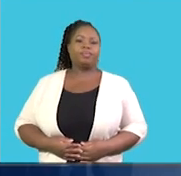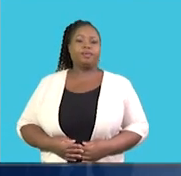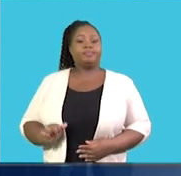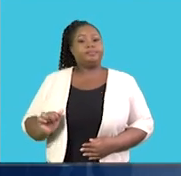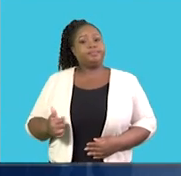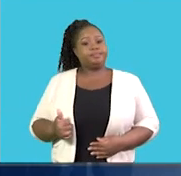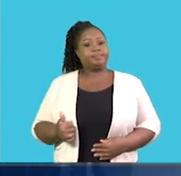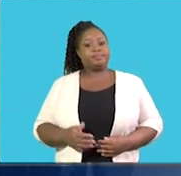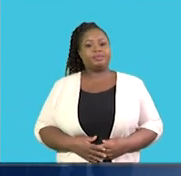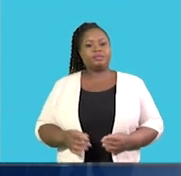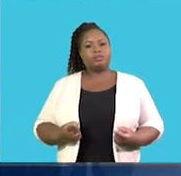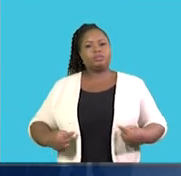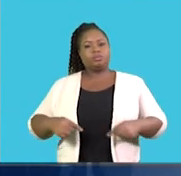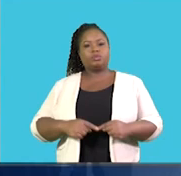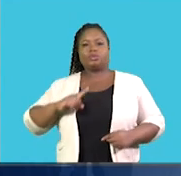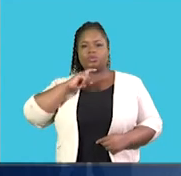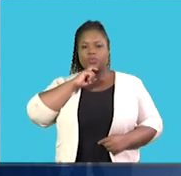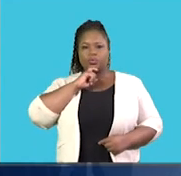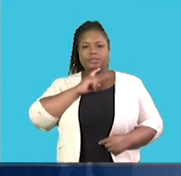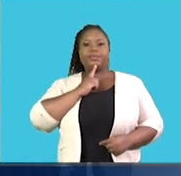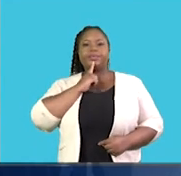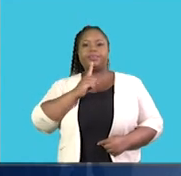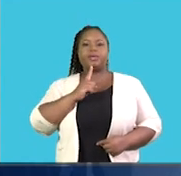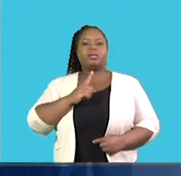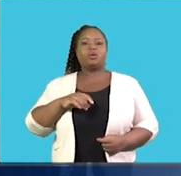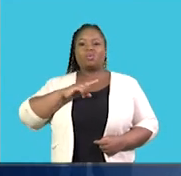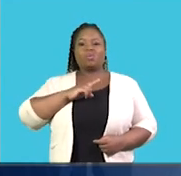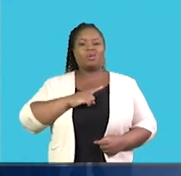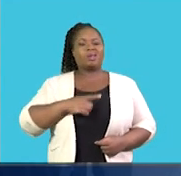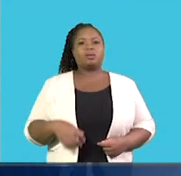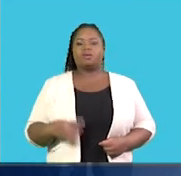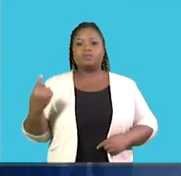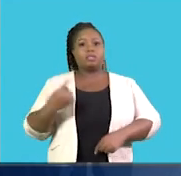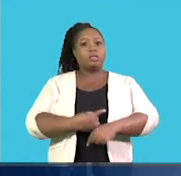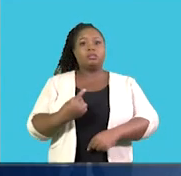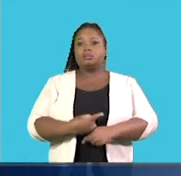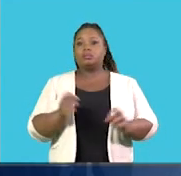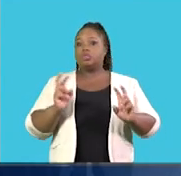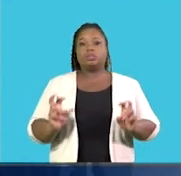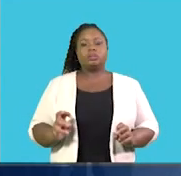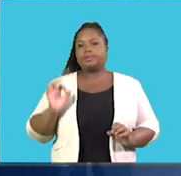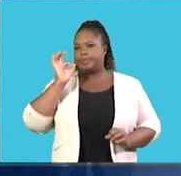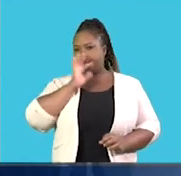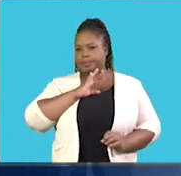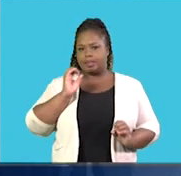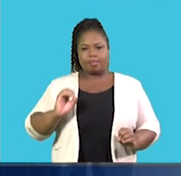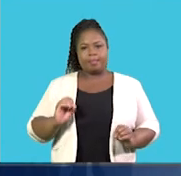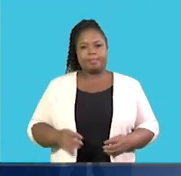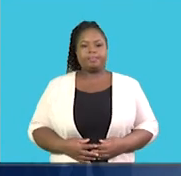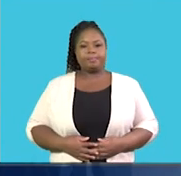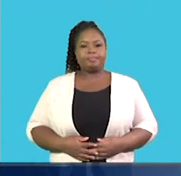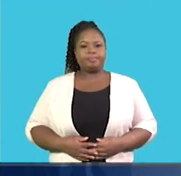apparently bese sisebenzisa amakhendlela ngoba bese yamalanga manje ke ugesi ungekho.